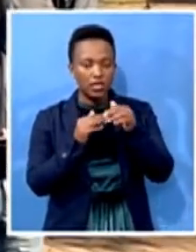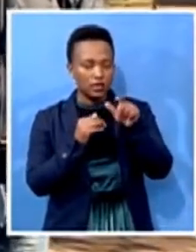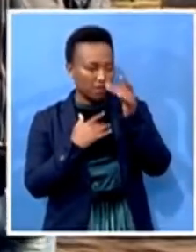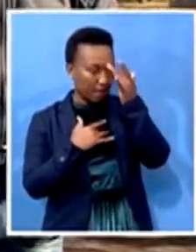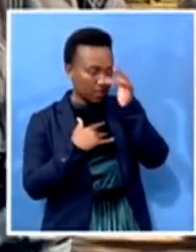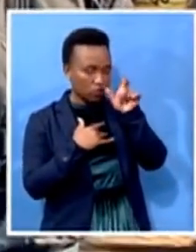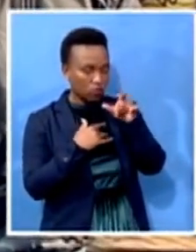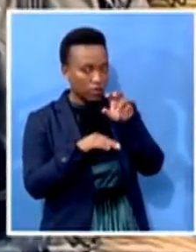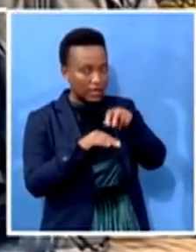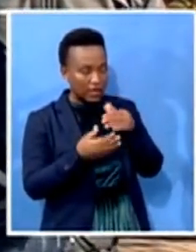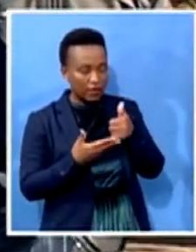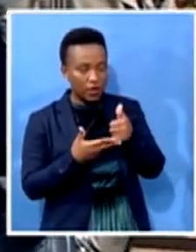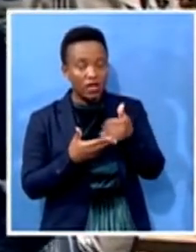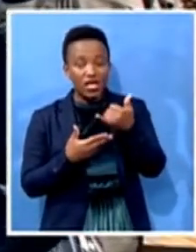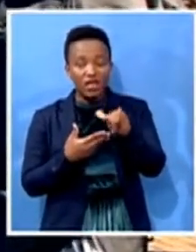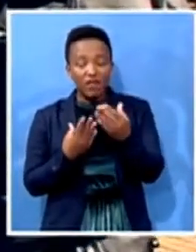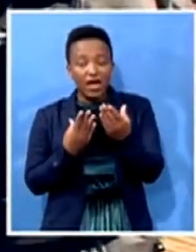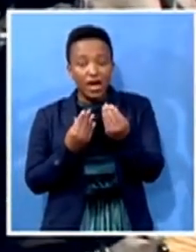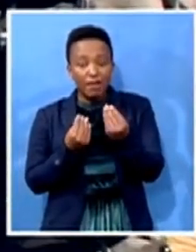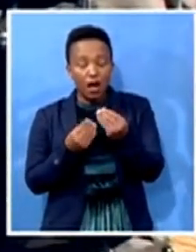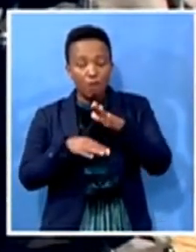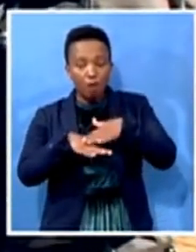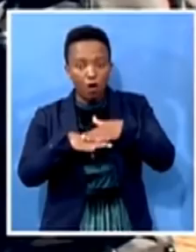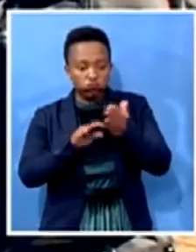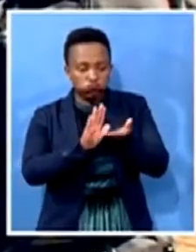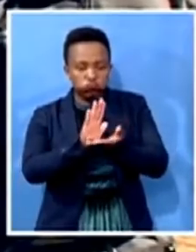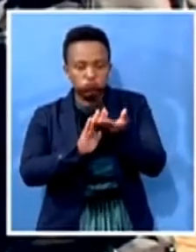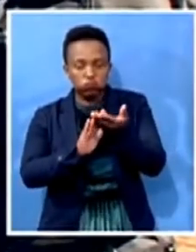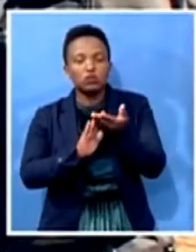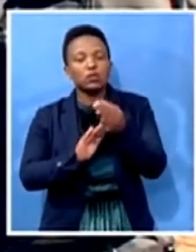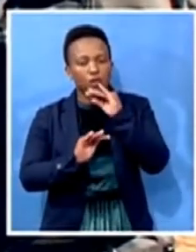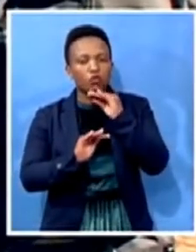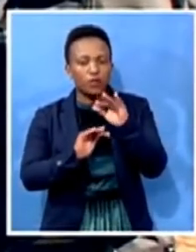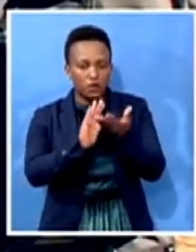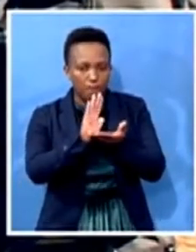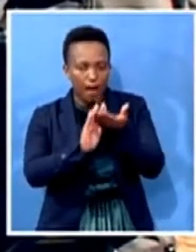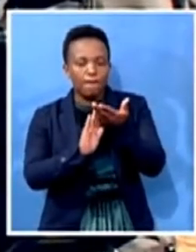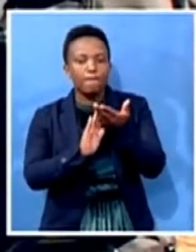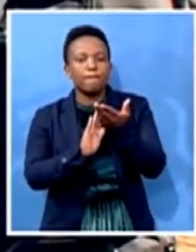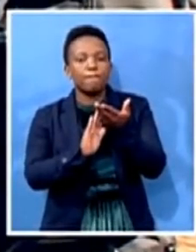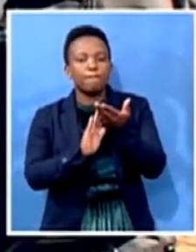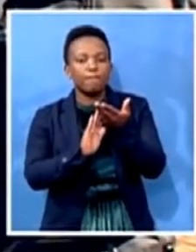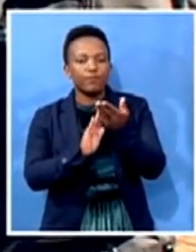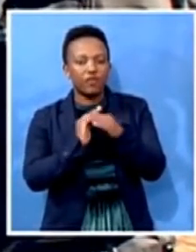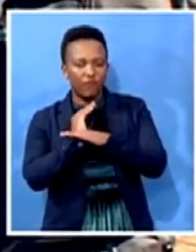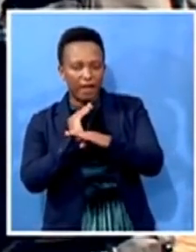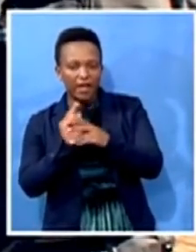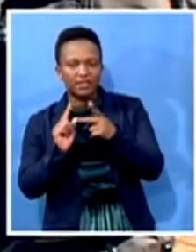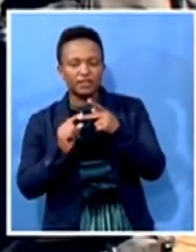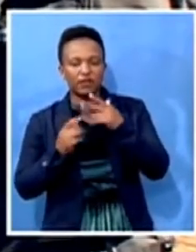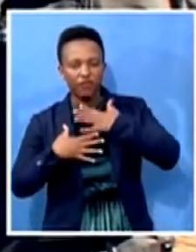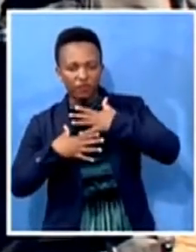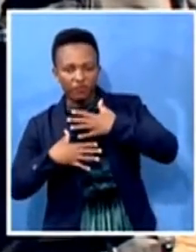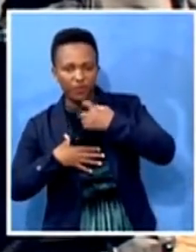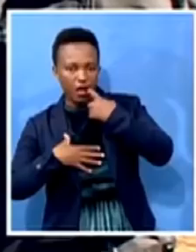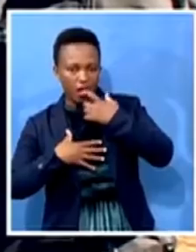we might need to increase the capacity here, because I think it is basically suitable to cater for such, only if it has